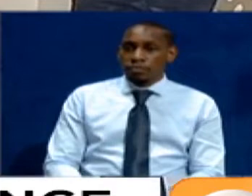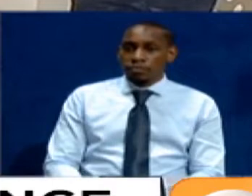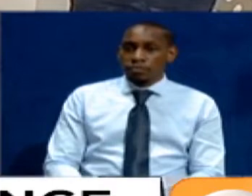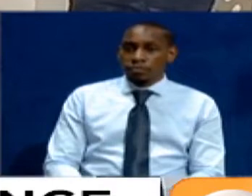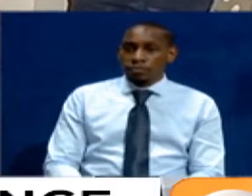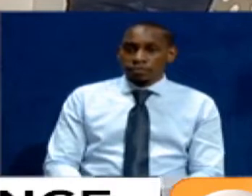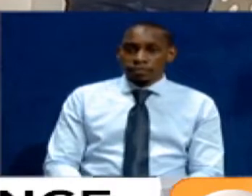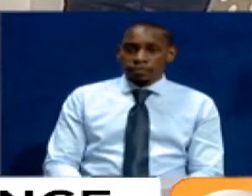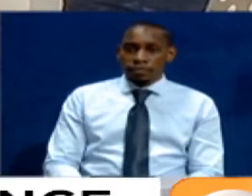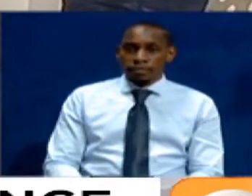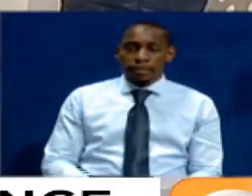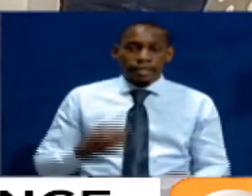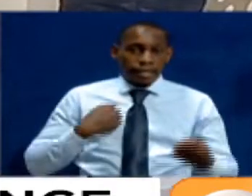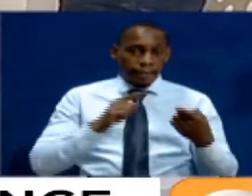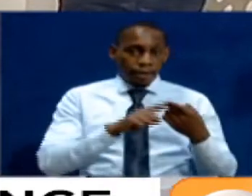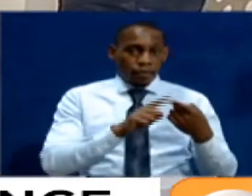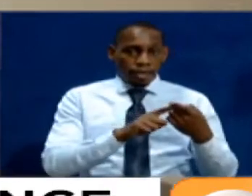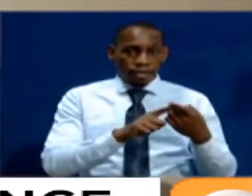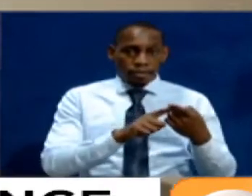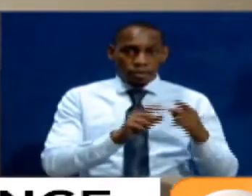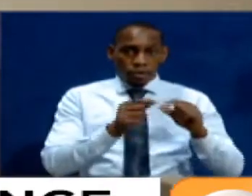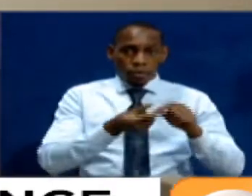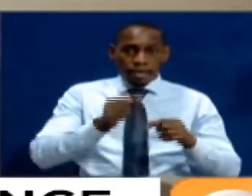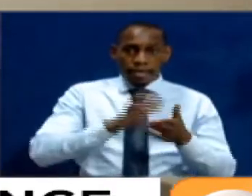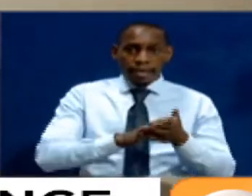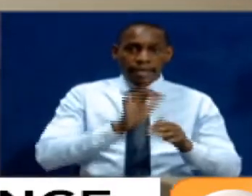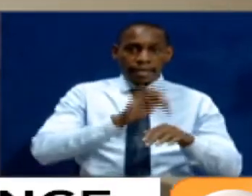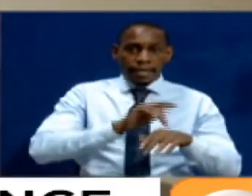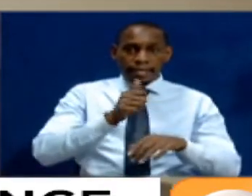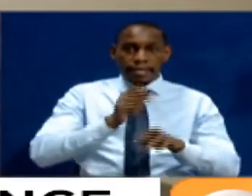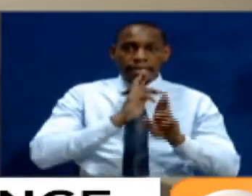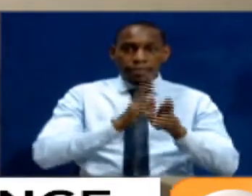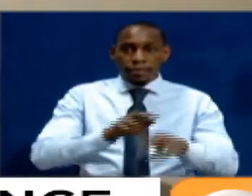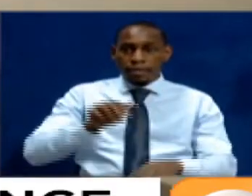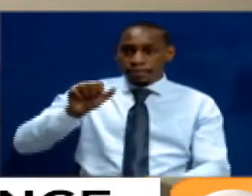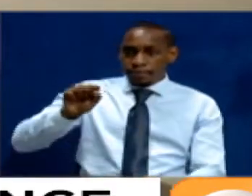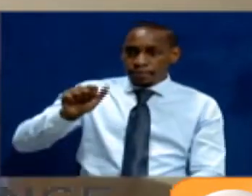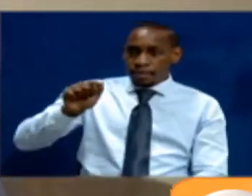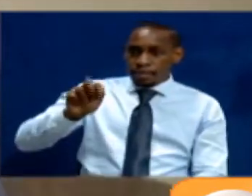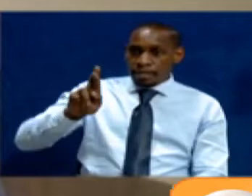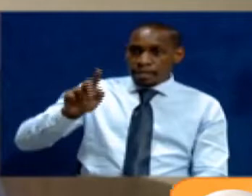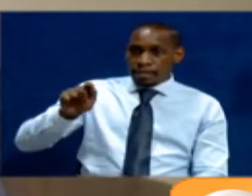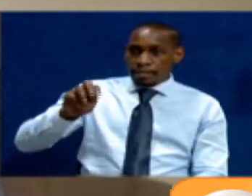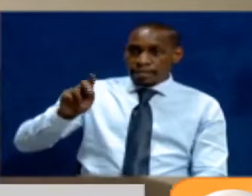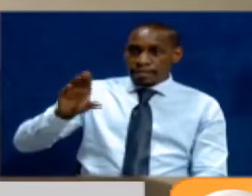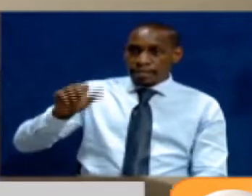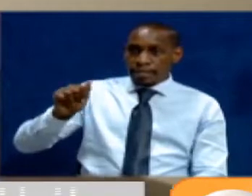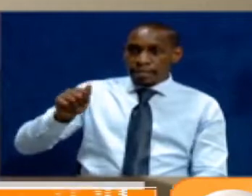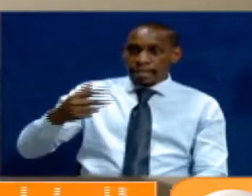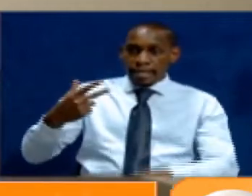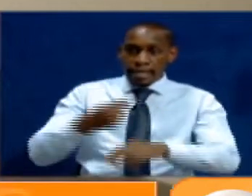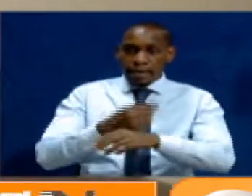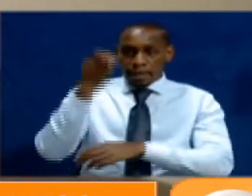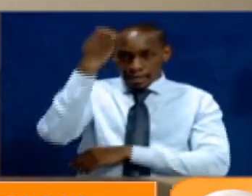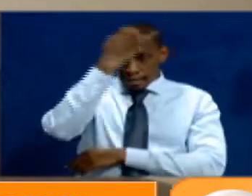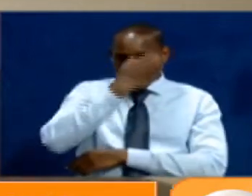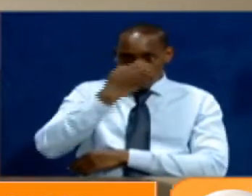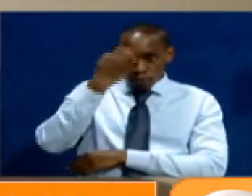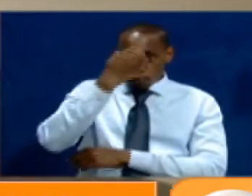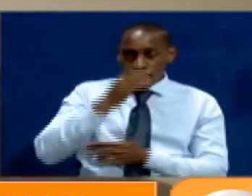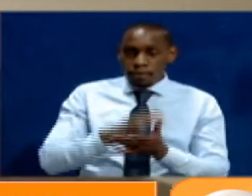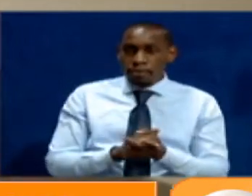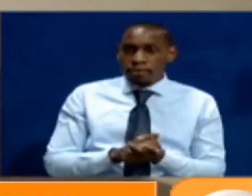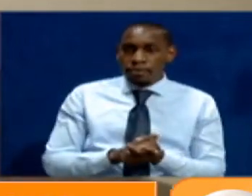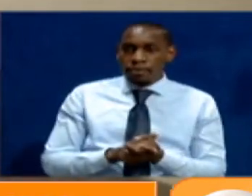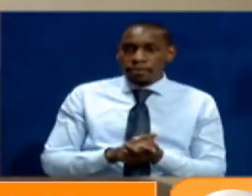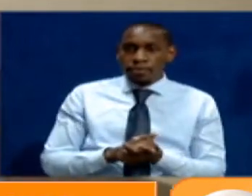Jeff, first of all, commenting on the side effects reported about the Astrazeneca vaccine in Europe. You see, what we lose